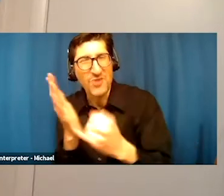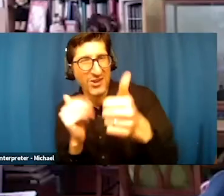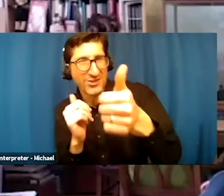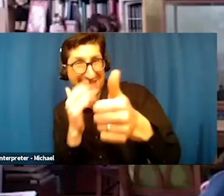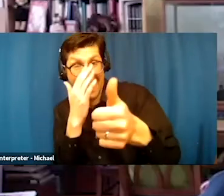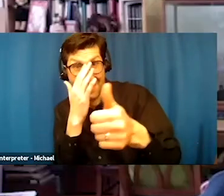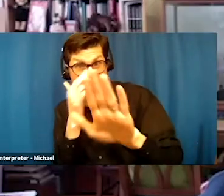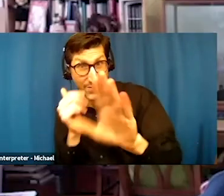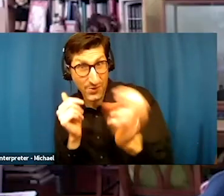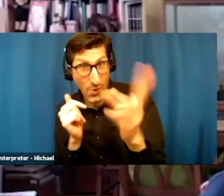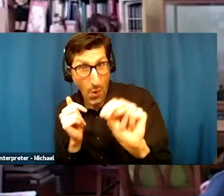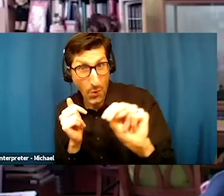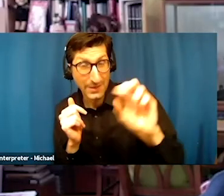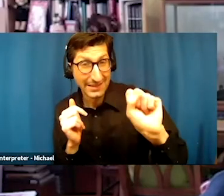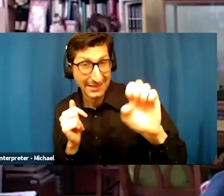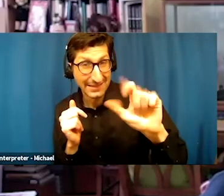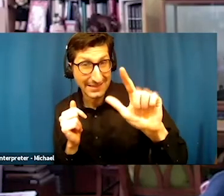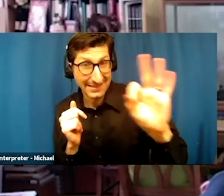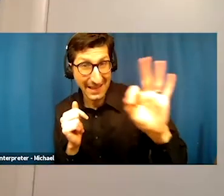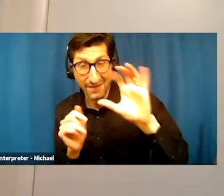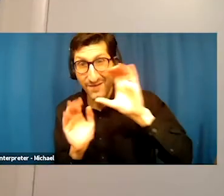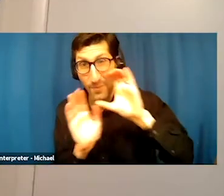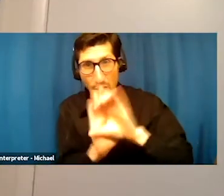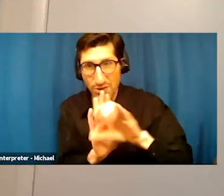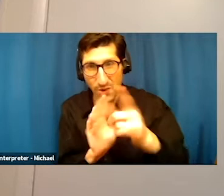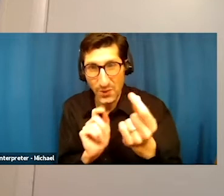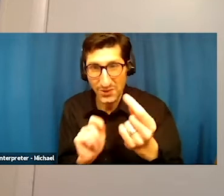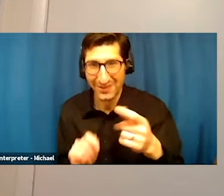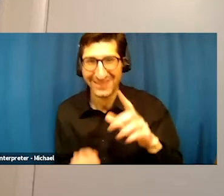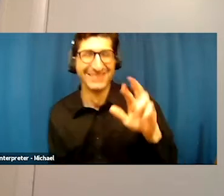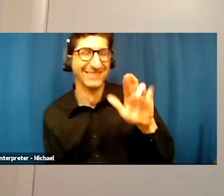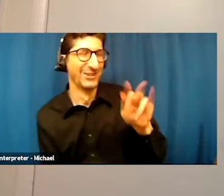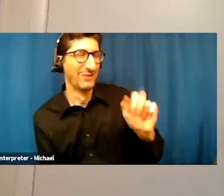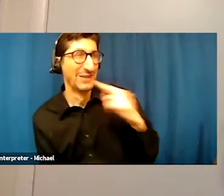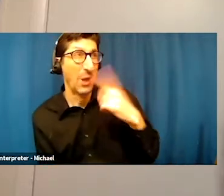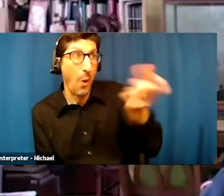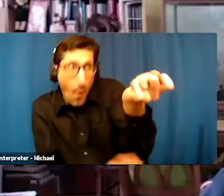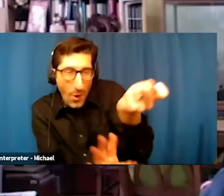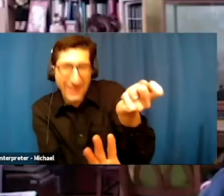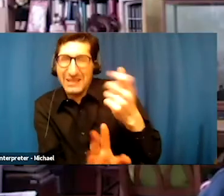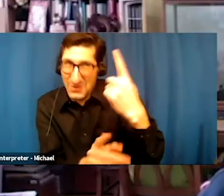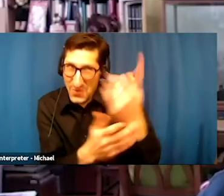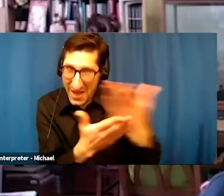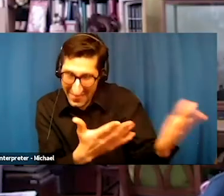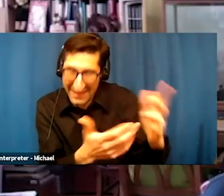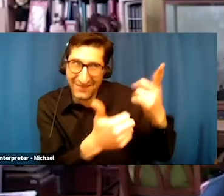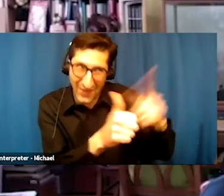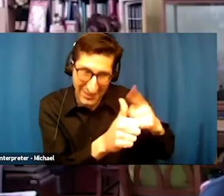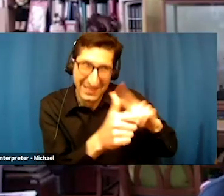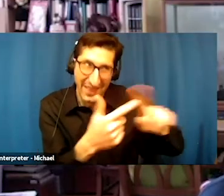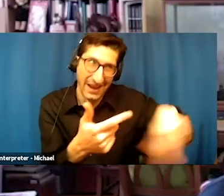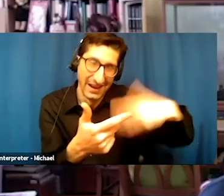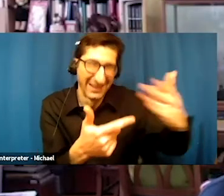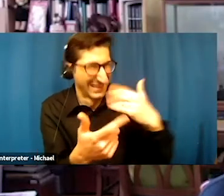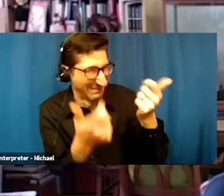Uh, well, let's, let's, let's, let's do it. Let's do one thing at a time. There's just a lot of big questions.